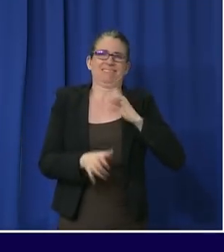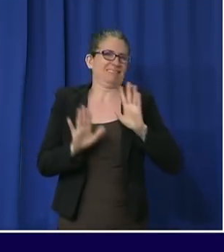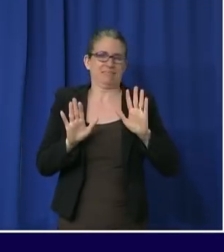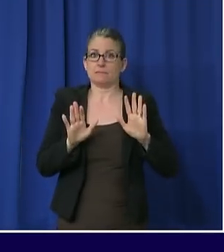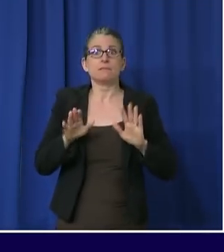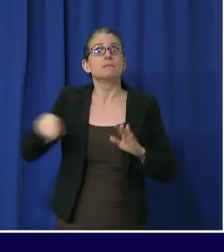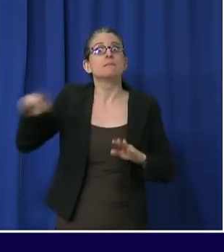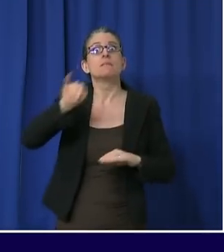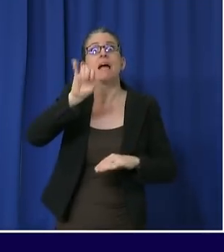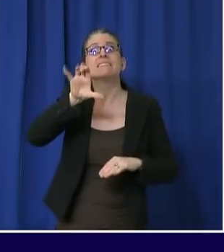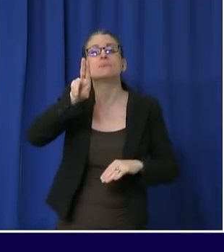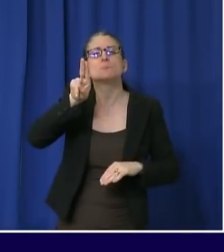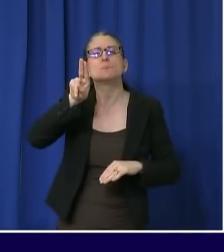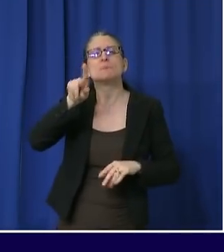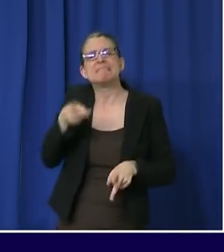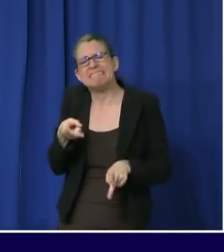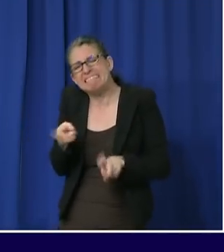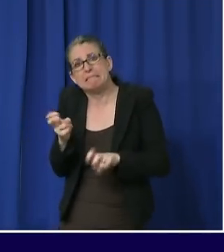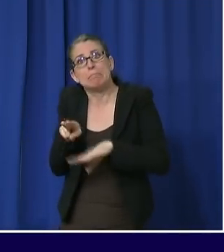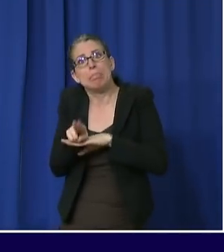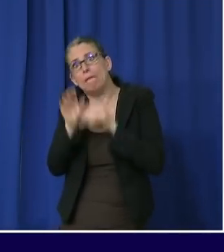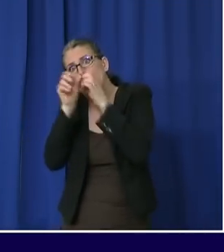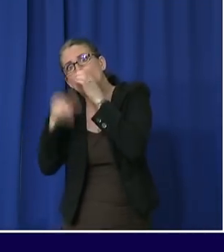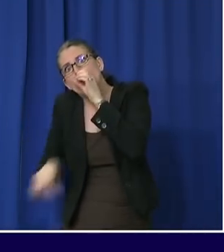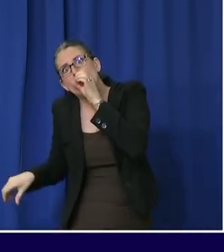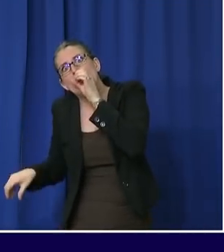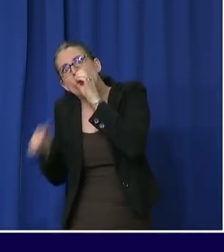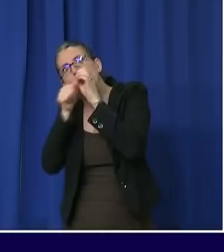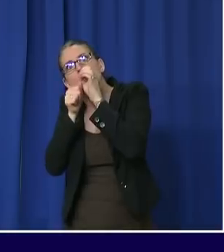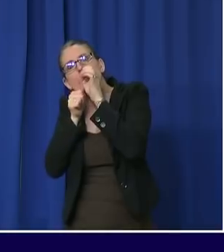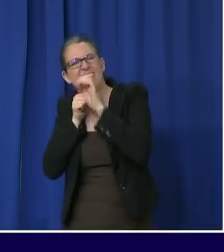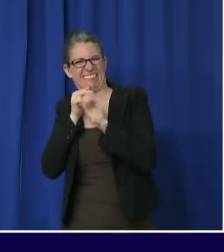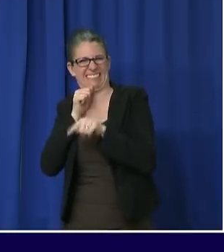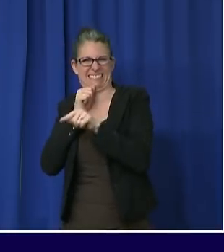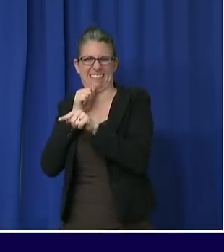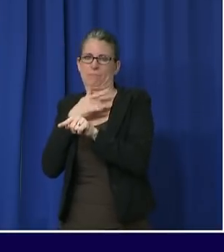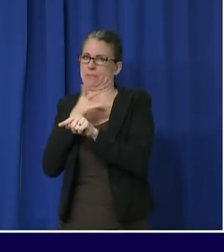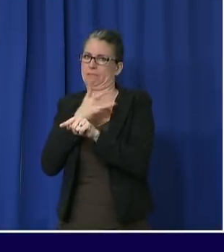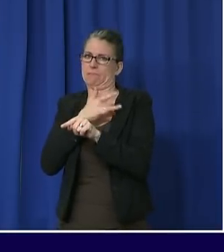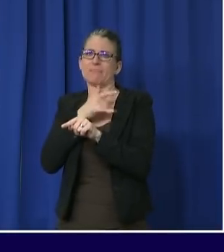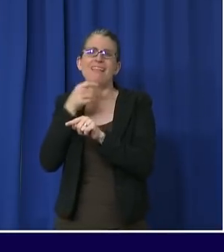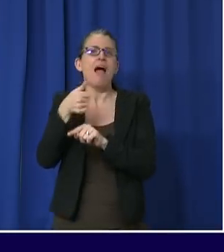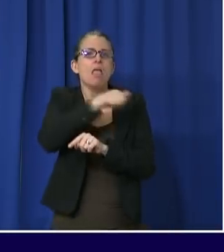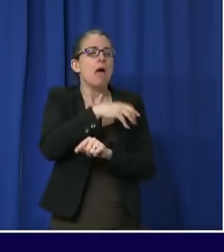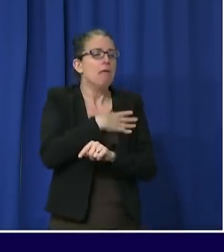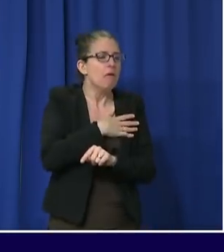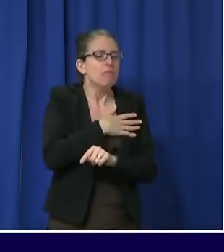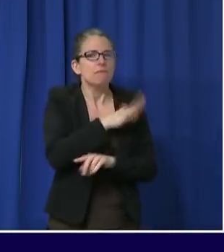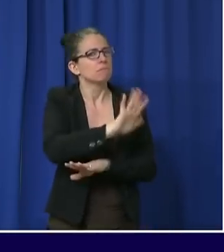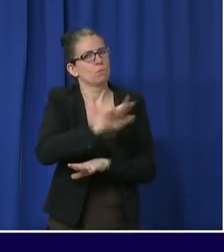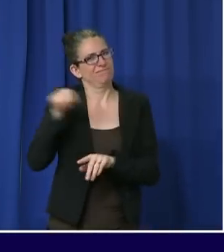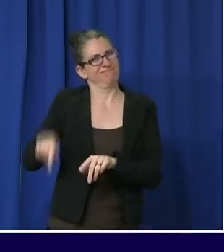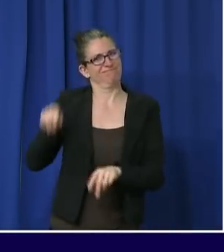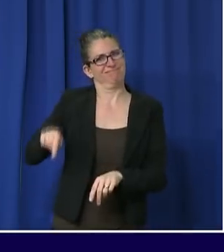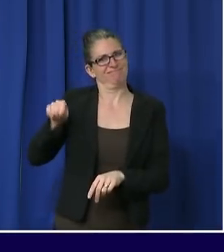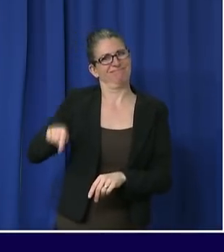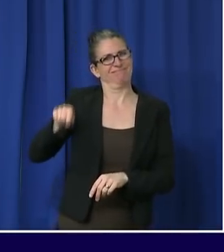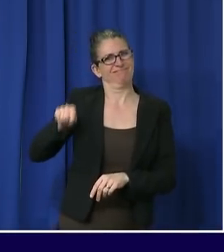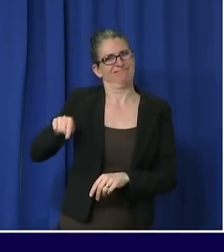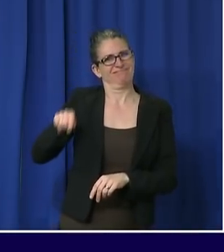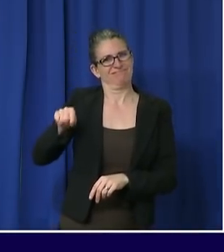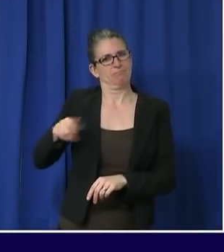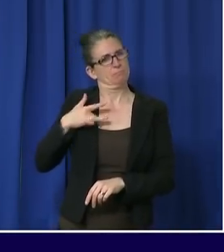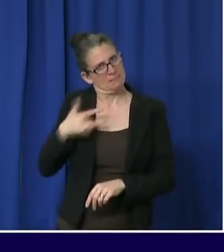drug or any supplies that we might receive, and we'll probably do so in keeping with the percentages of overall critically